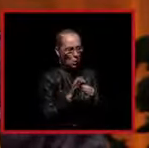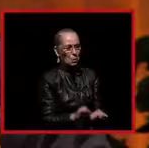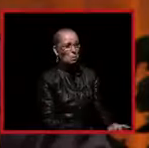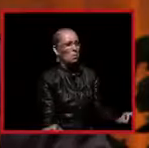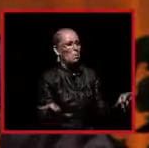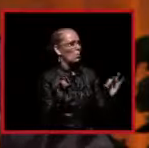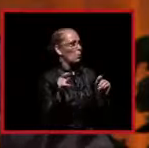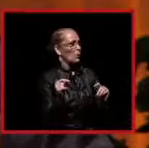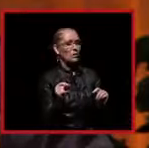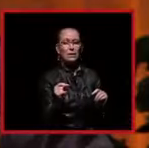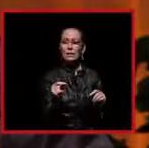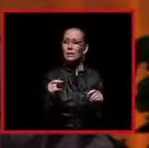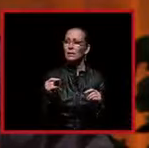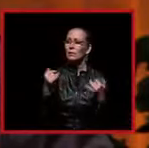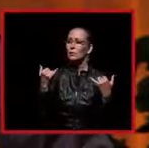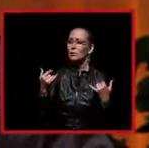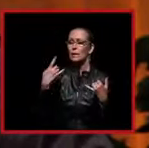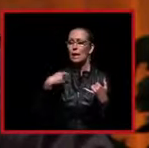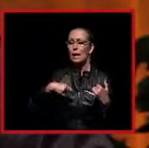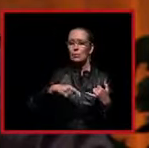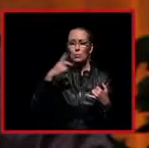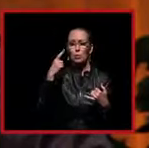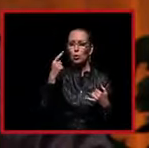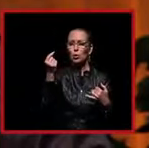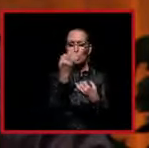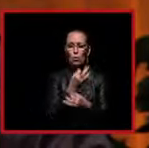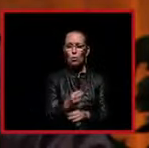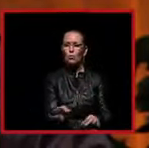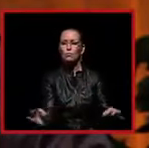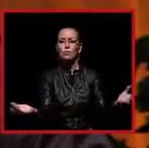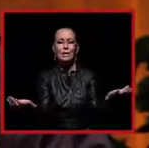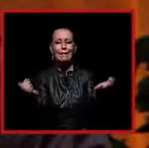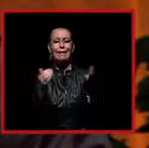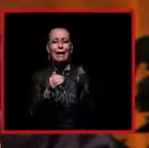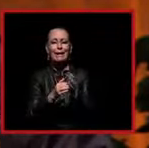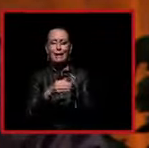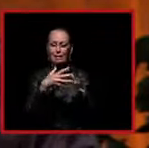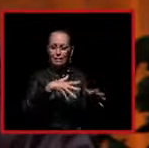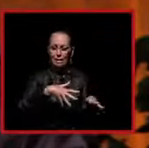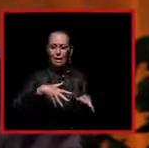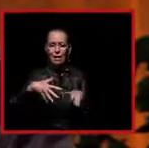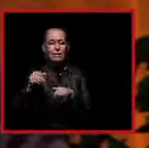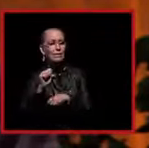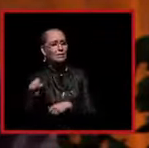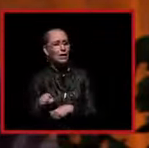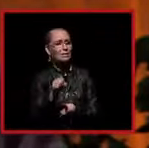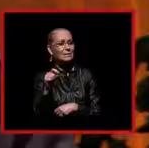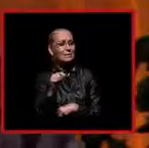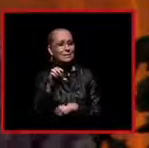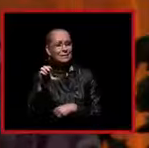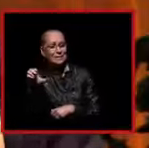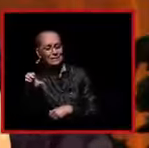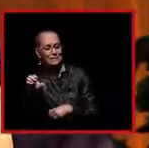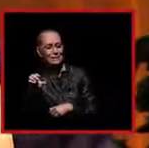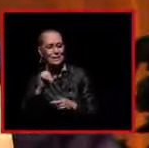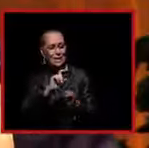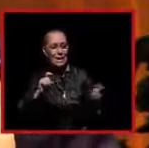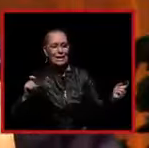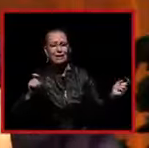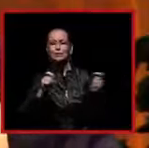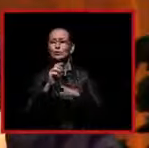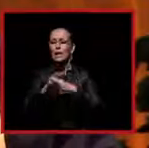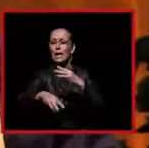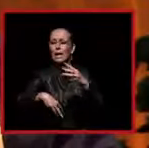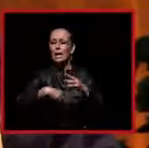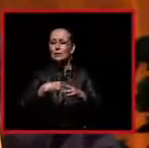will once again flap our wings, take flight, and begin to change the world. Even more, we have the ability